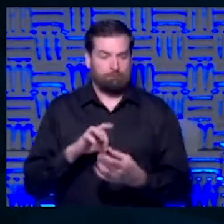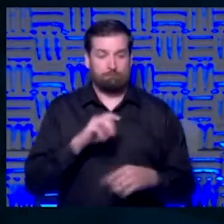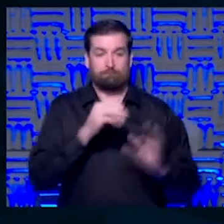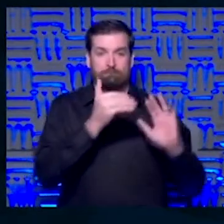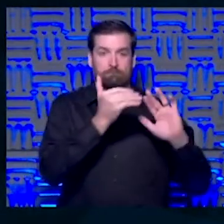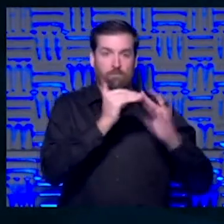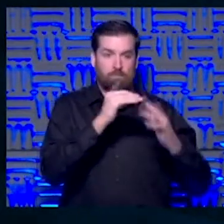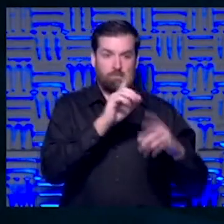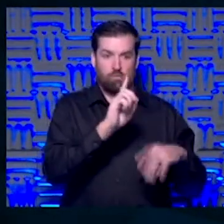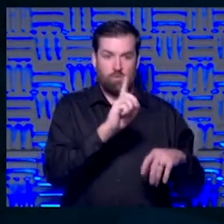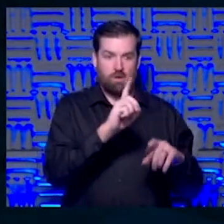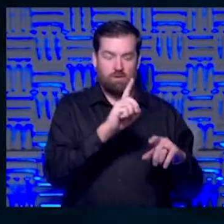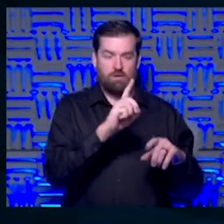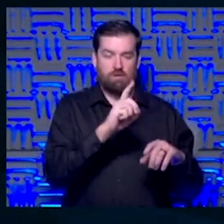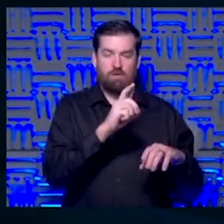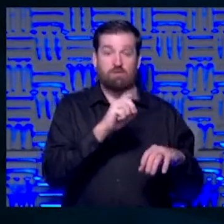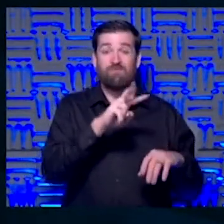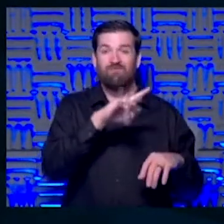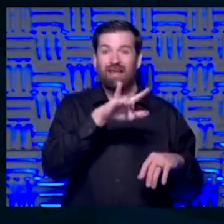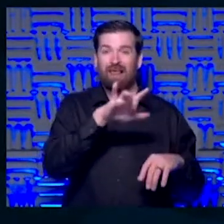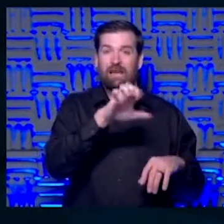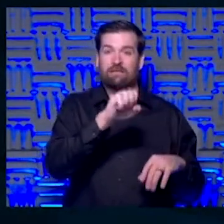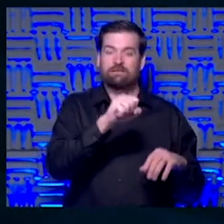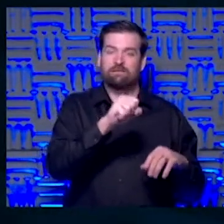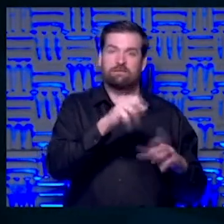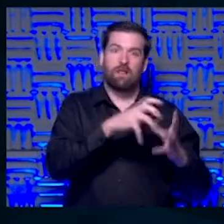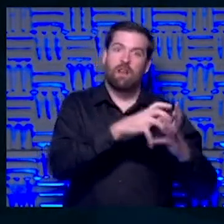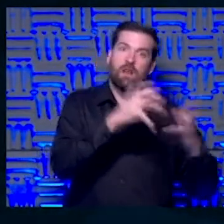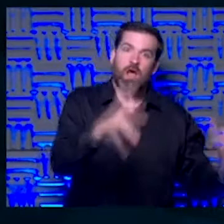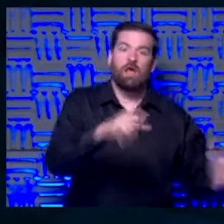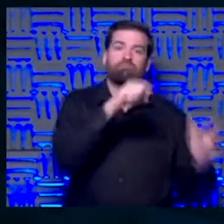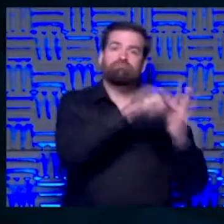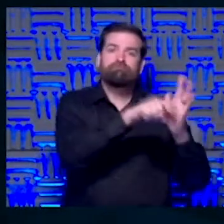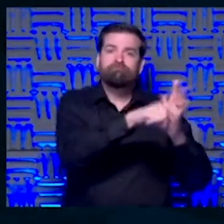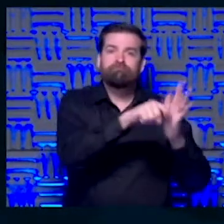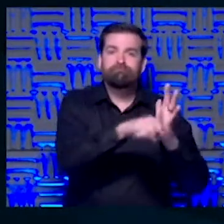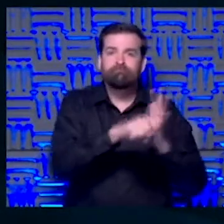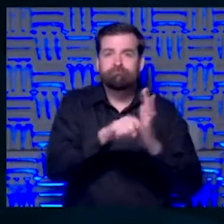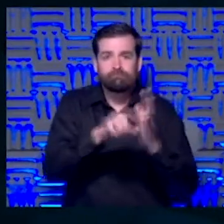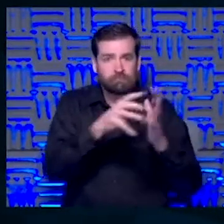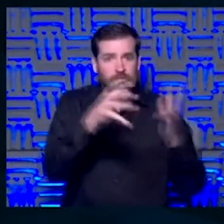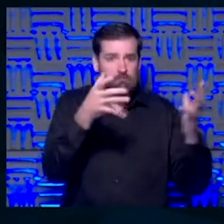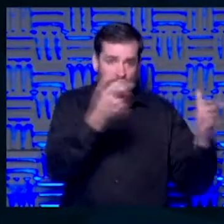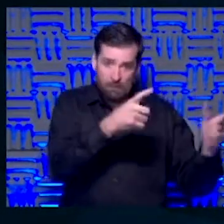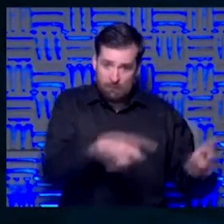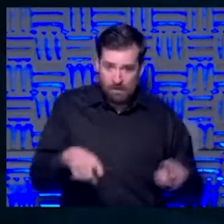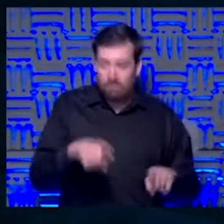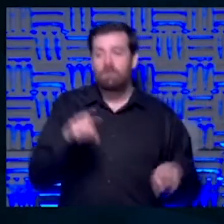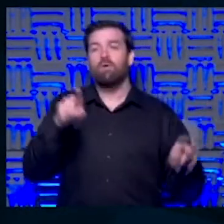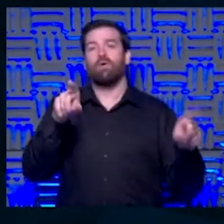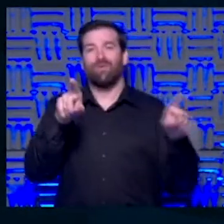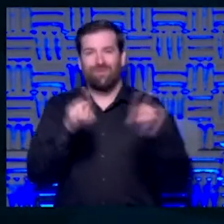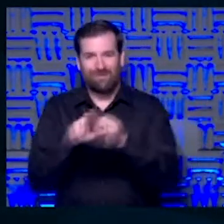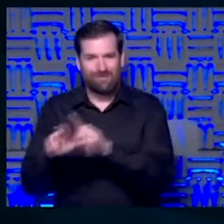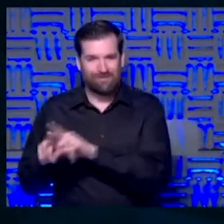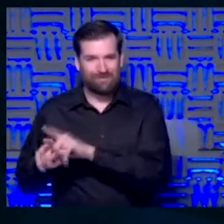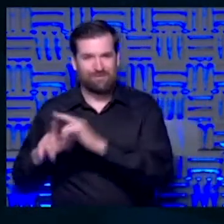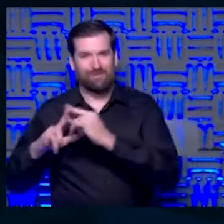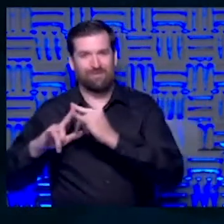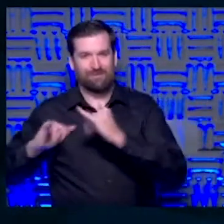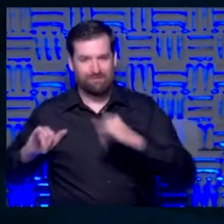communities where high rates of violent crime and homicides are occurring. It's also where we are seeing some high rates